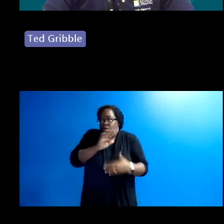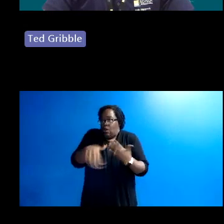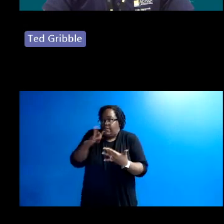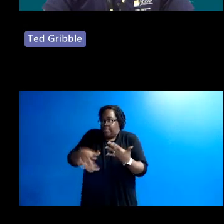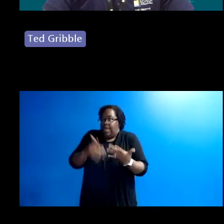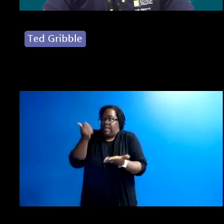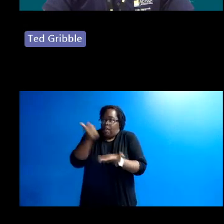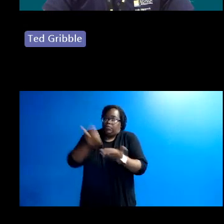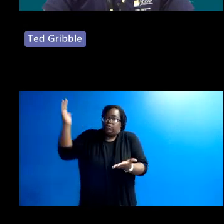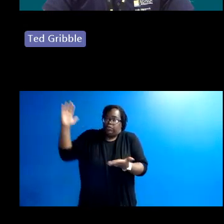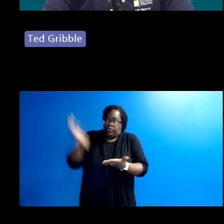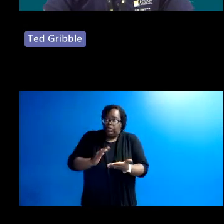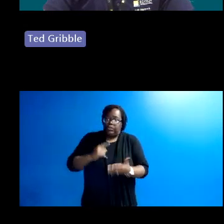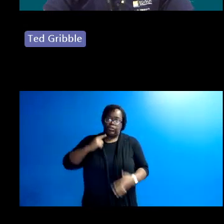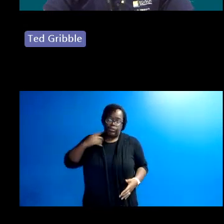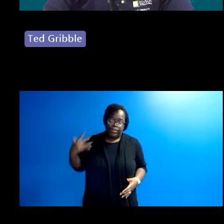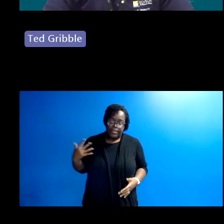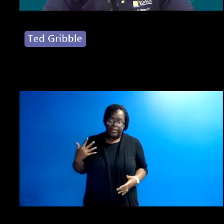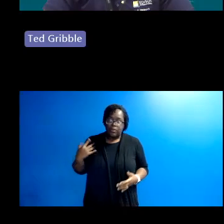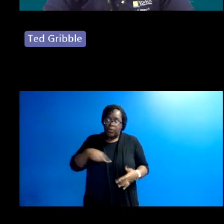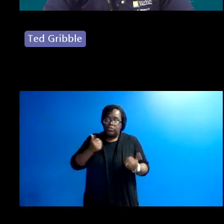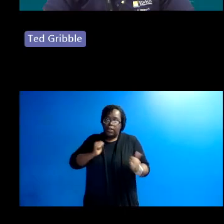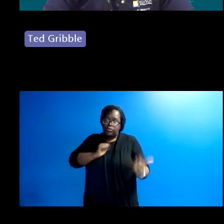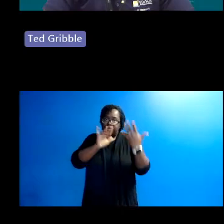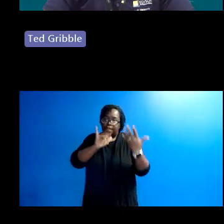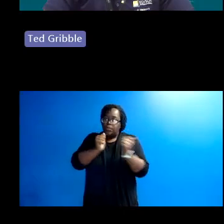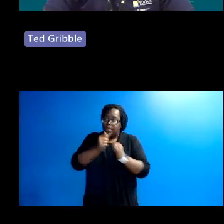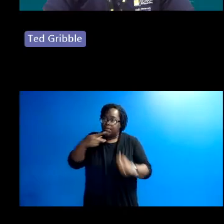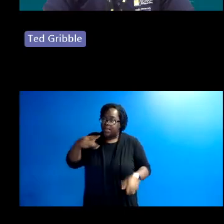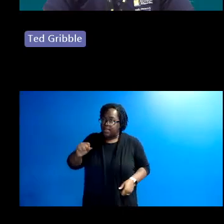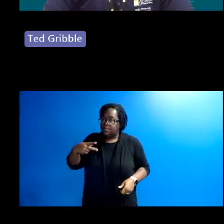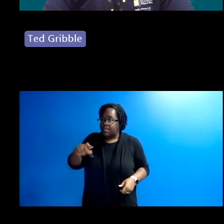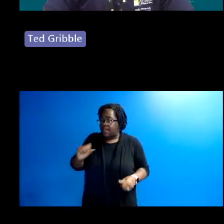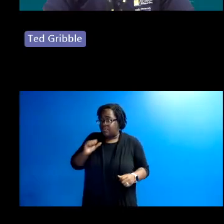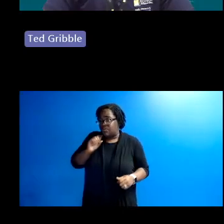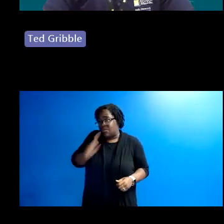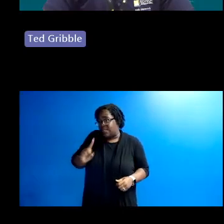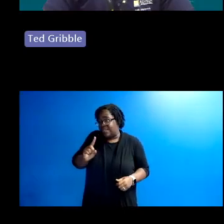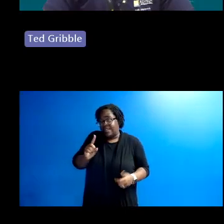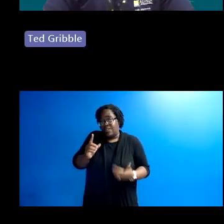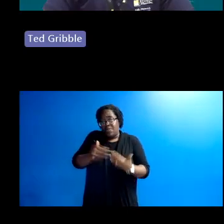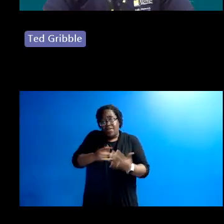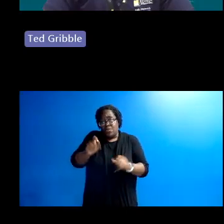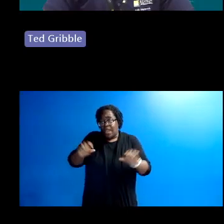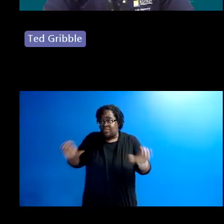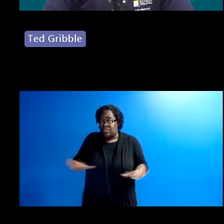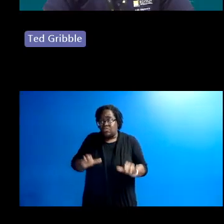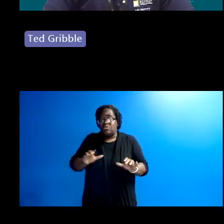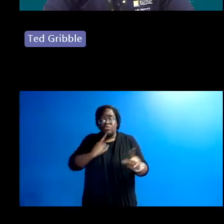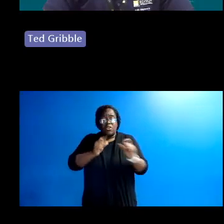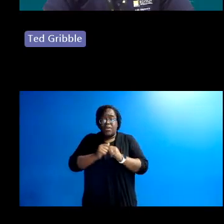the wildfire risk, which is what we're also trying to address with PSPS. So anything that you could do, talking to your electeds